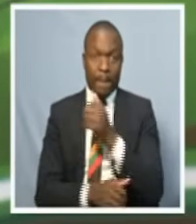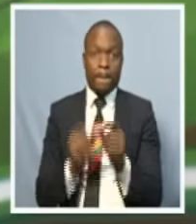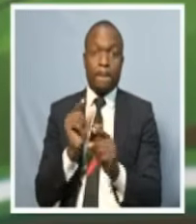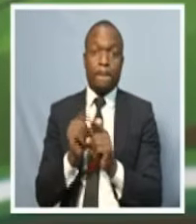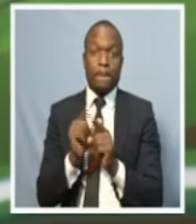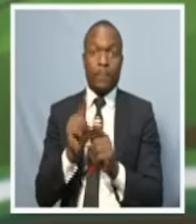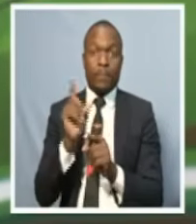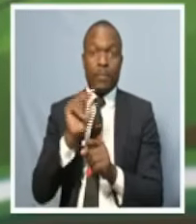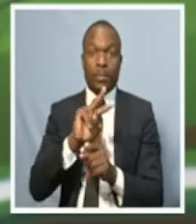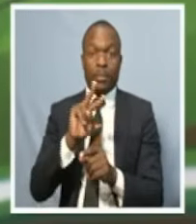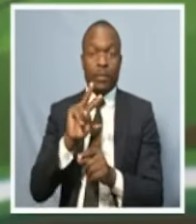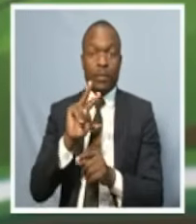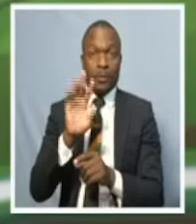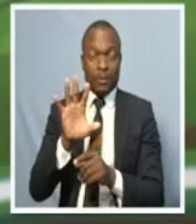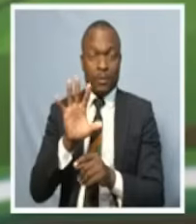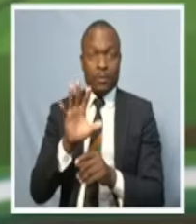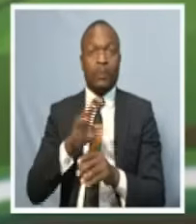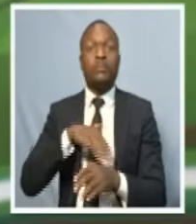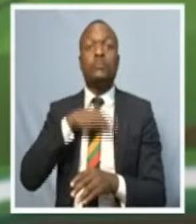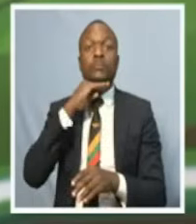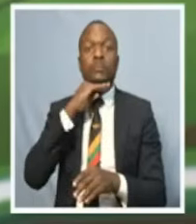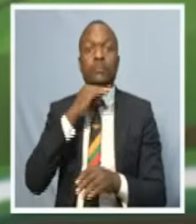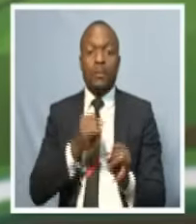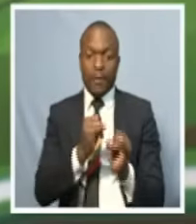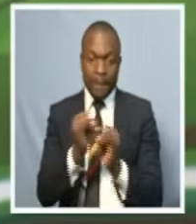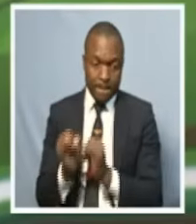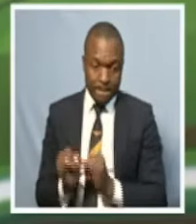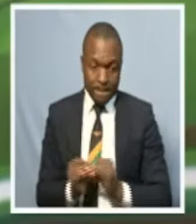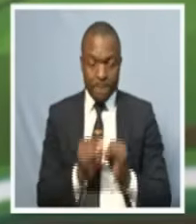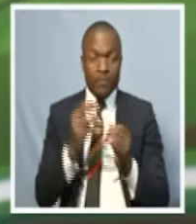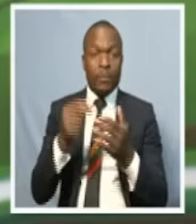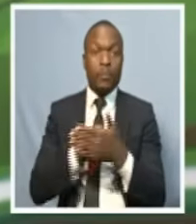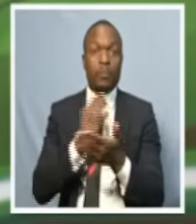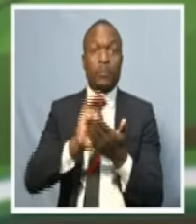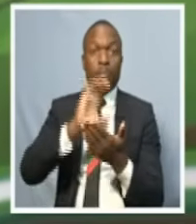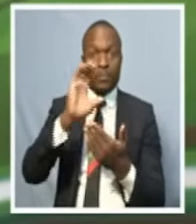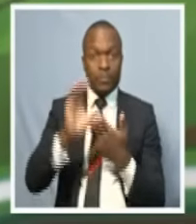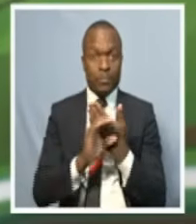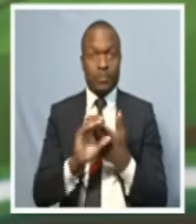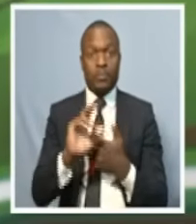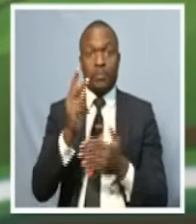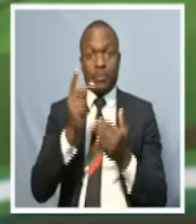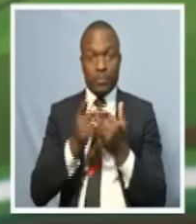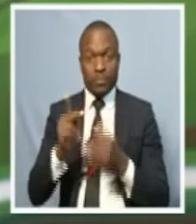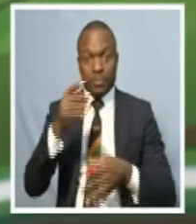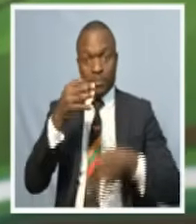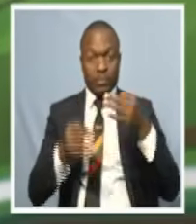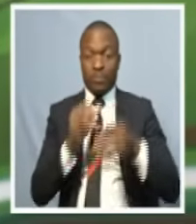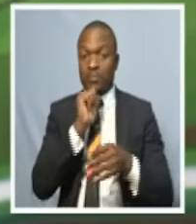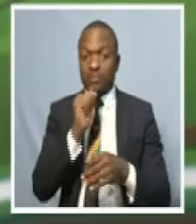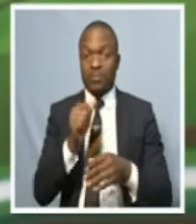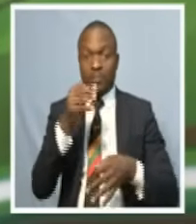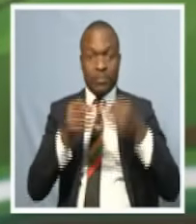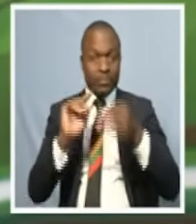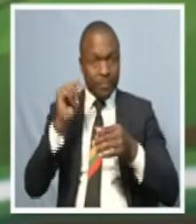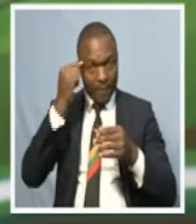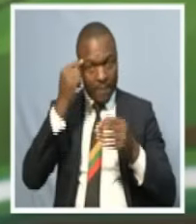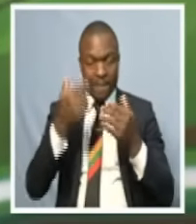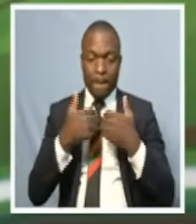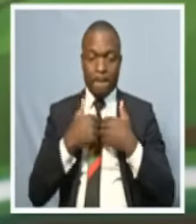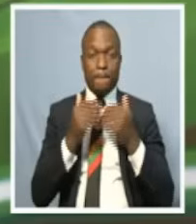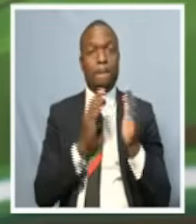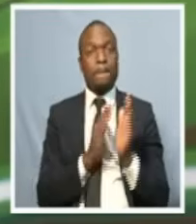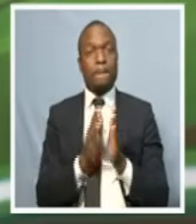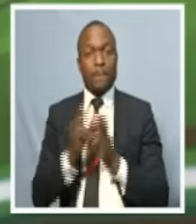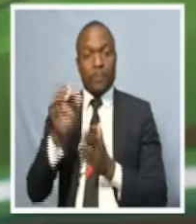was adequate to effectively implement the new curriculum. In the third part, he wants to know, if not, whether the government has any plans